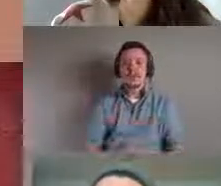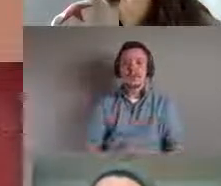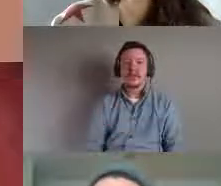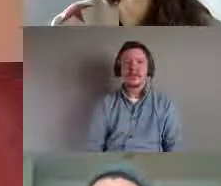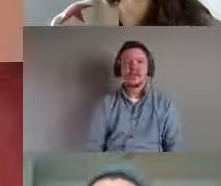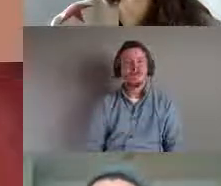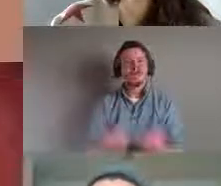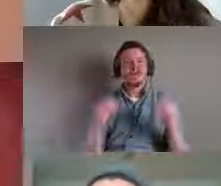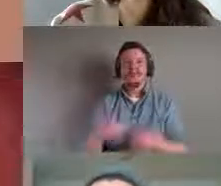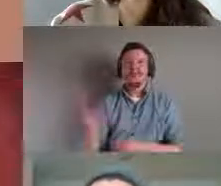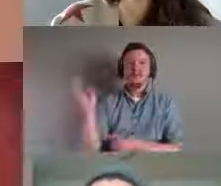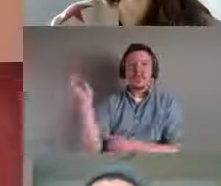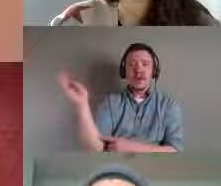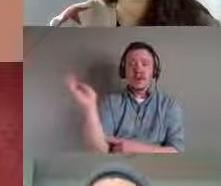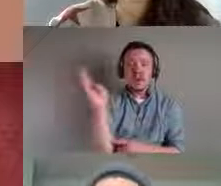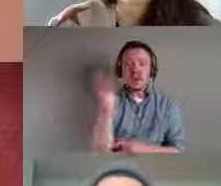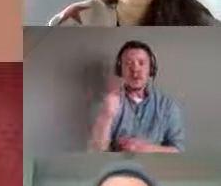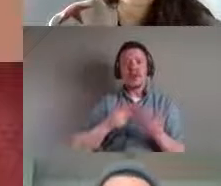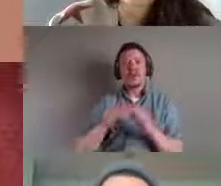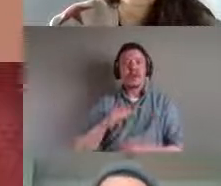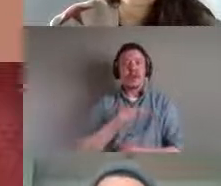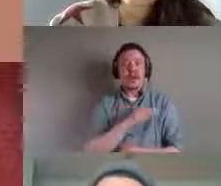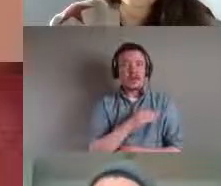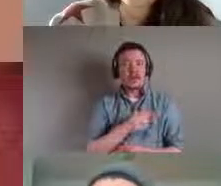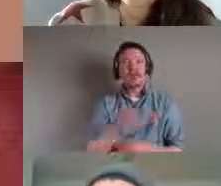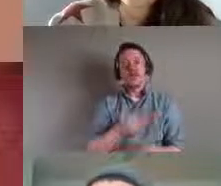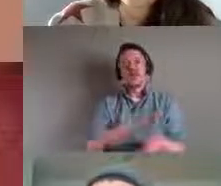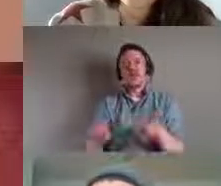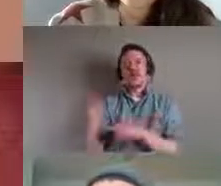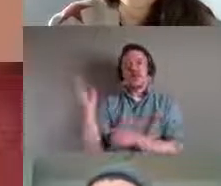Presenting to the city council, also presenting to